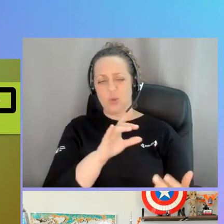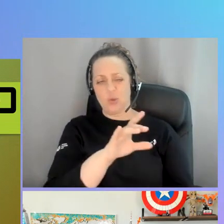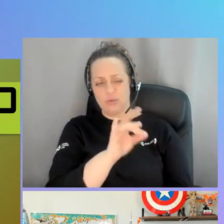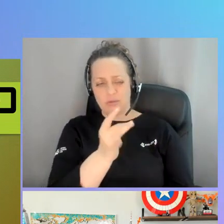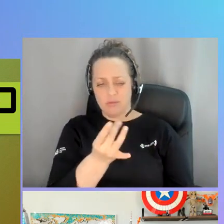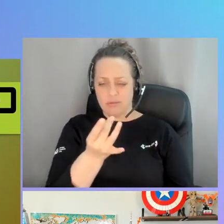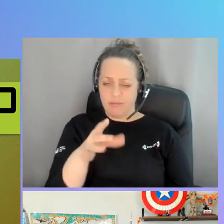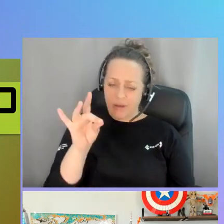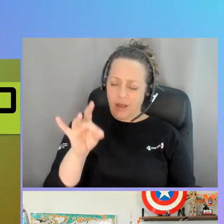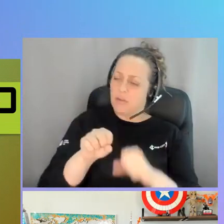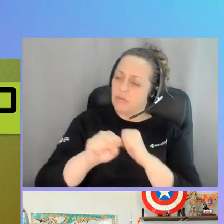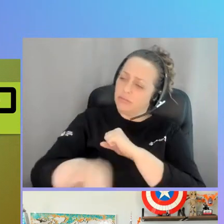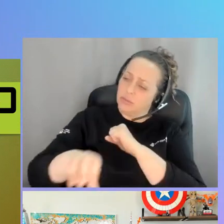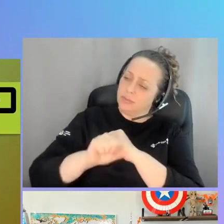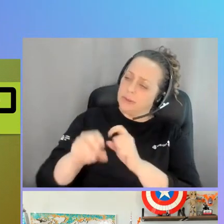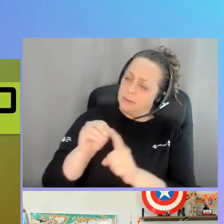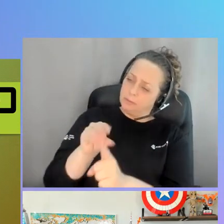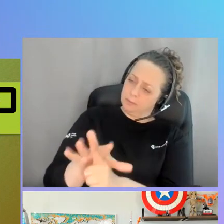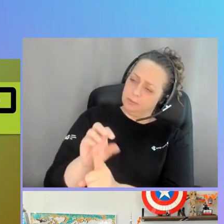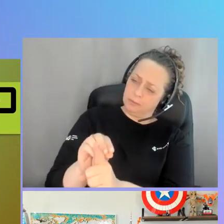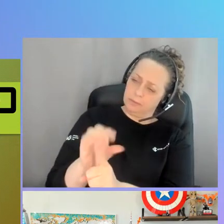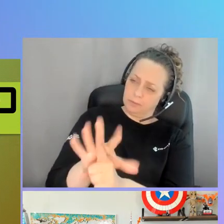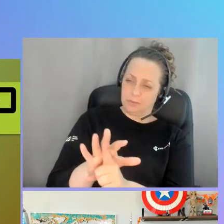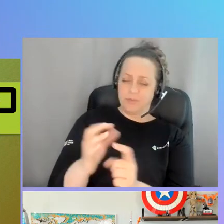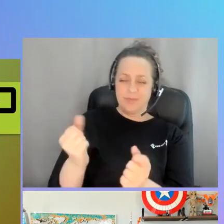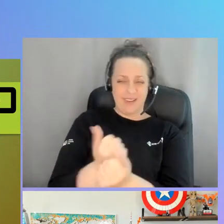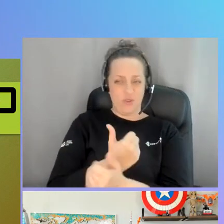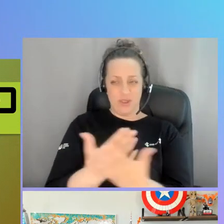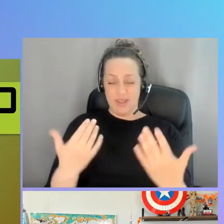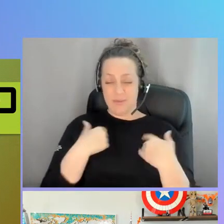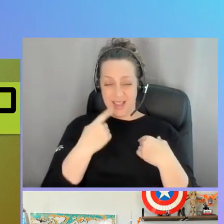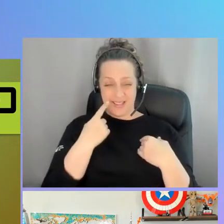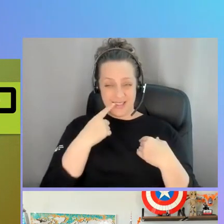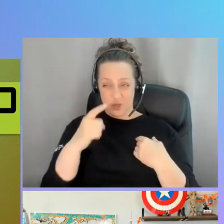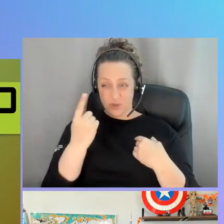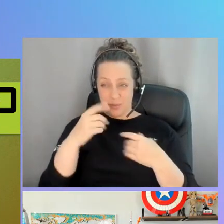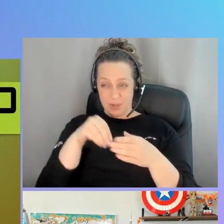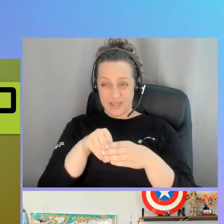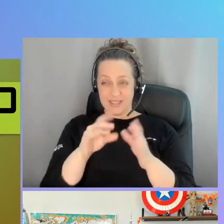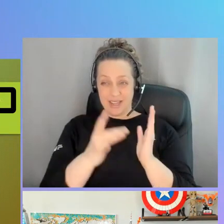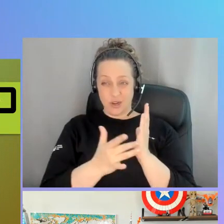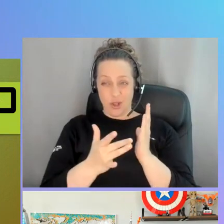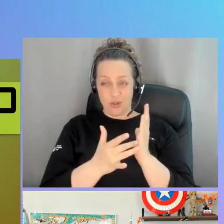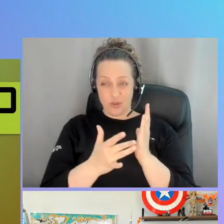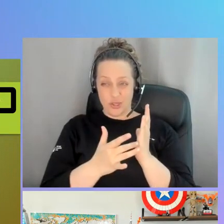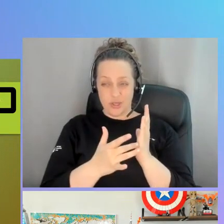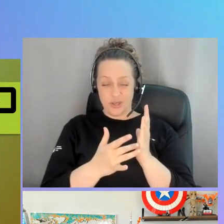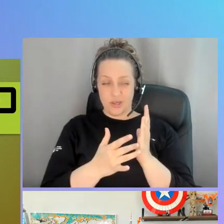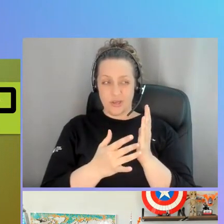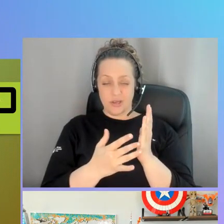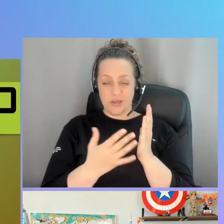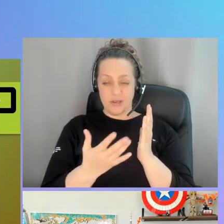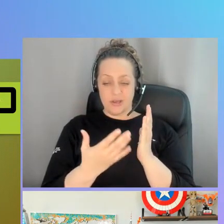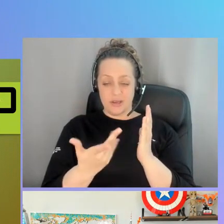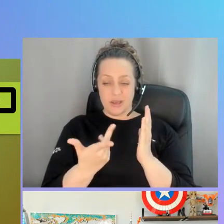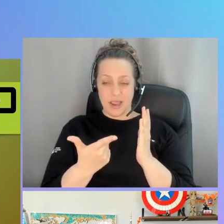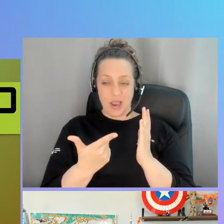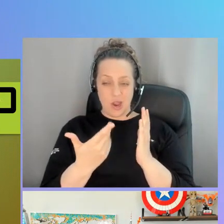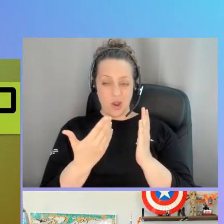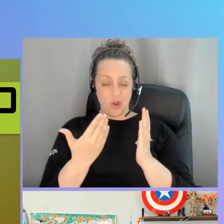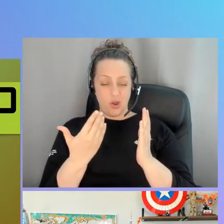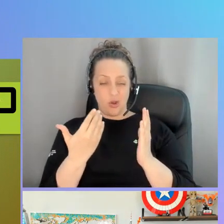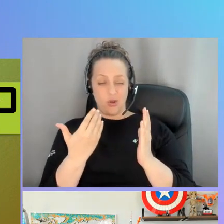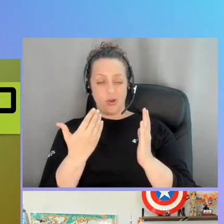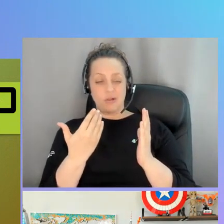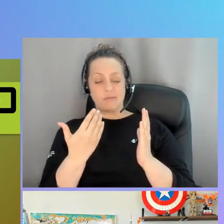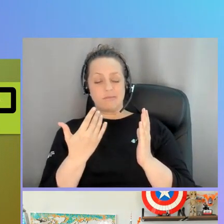market them, all those things. But like I said, if you're somebody in technology and you're close to any